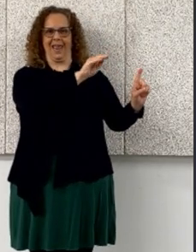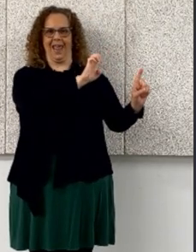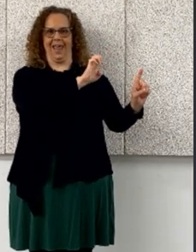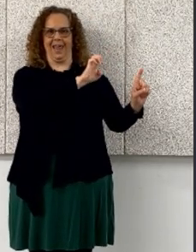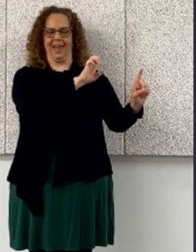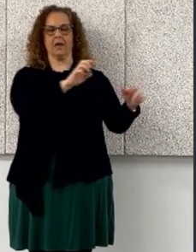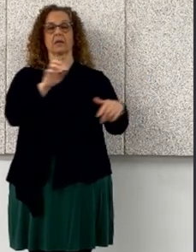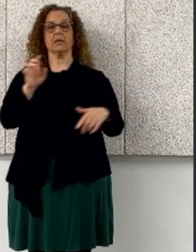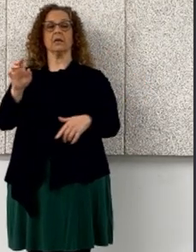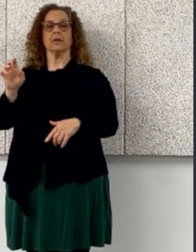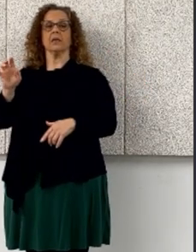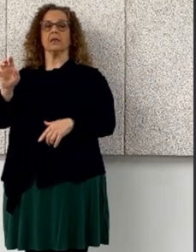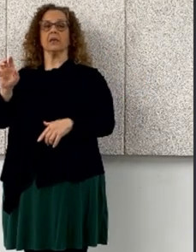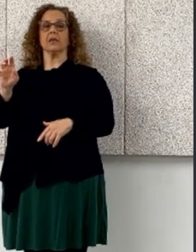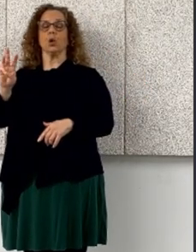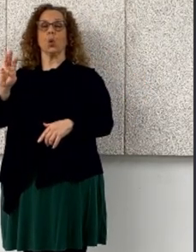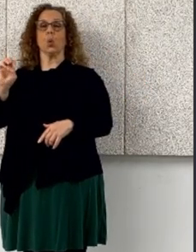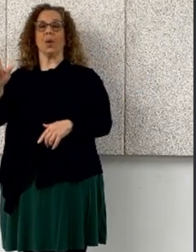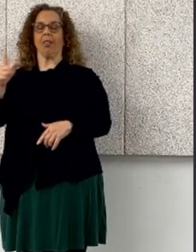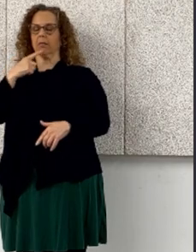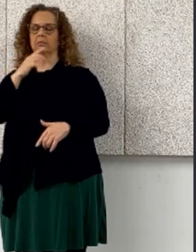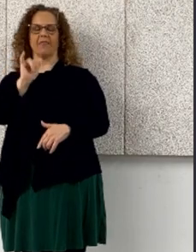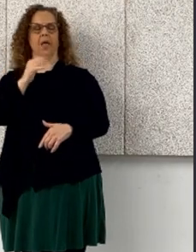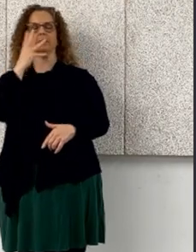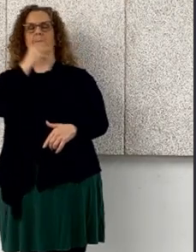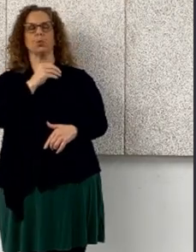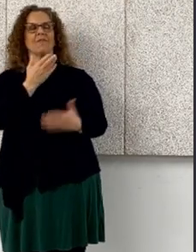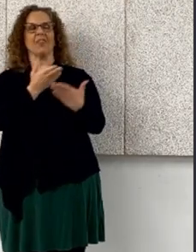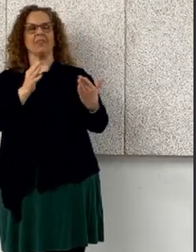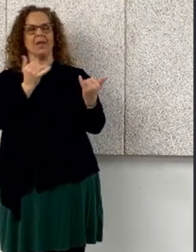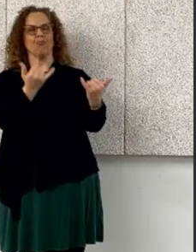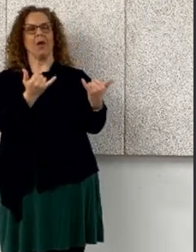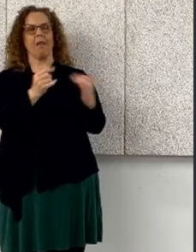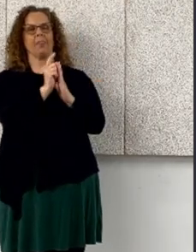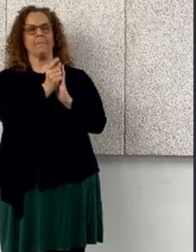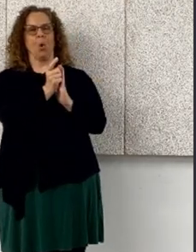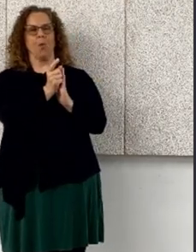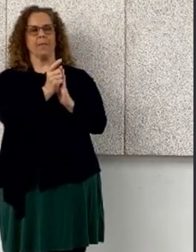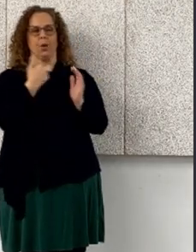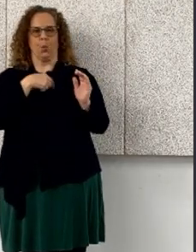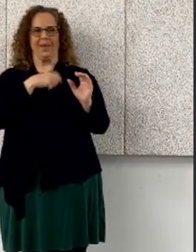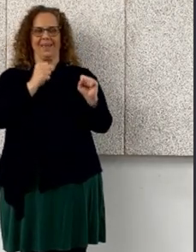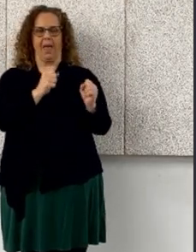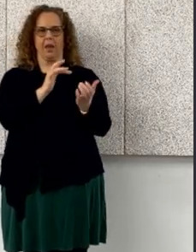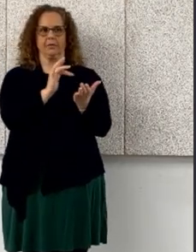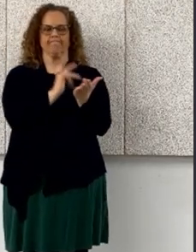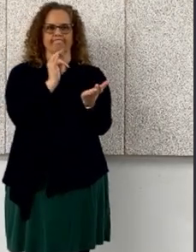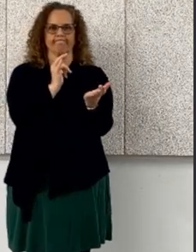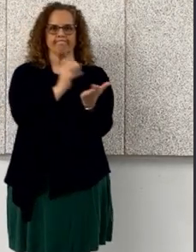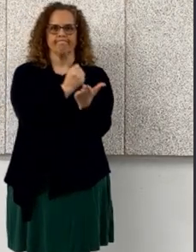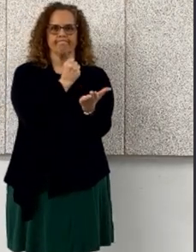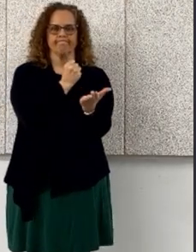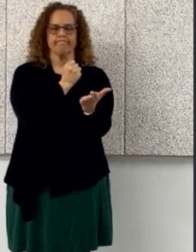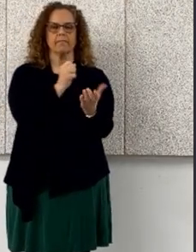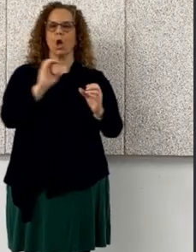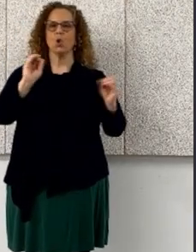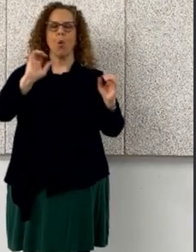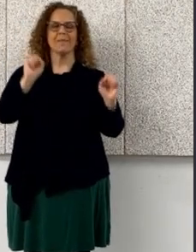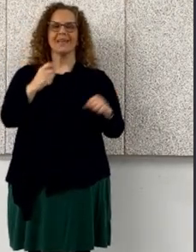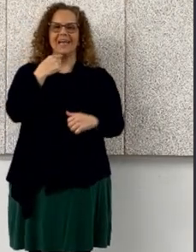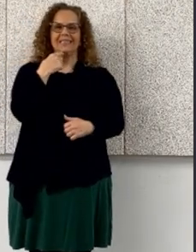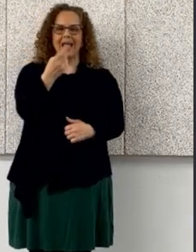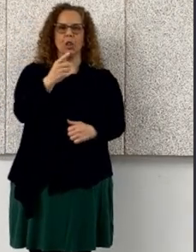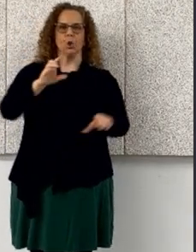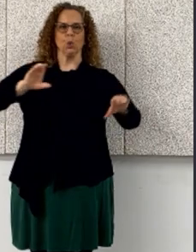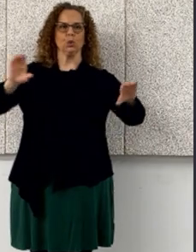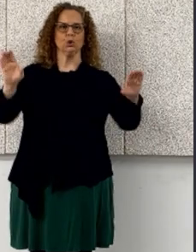this moment. One of the things that we can hold on or take advantage of is no one can tell you, do it